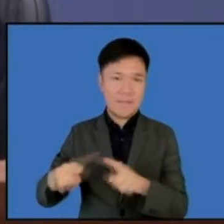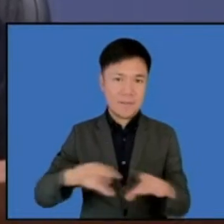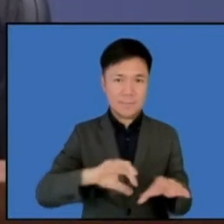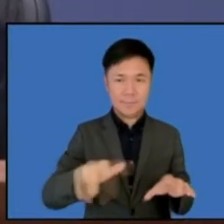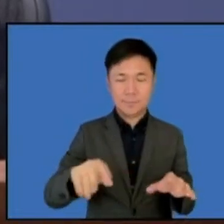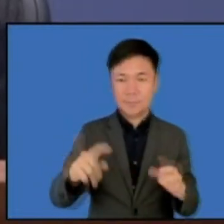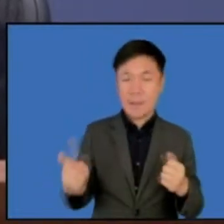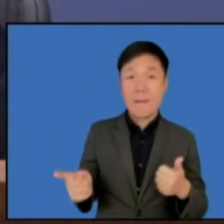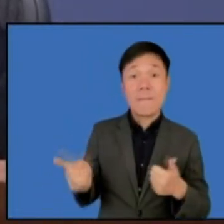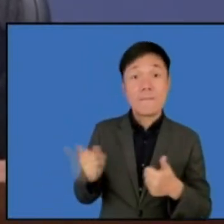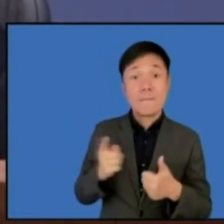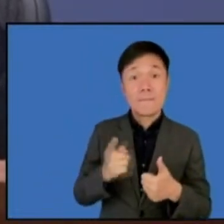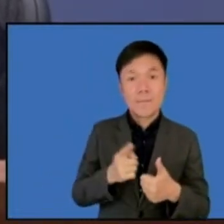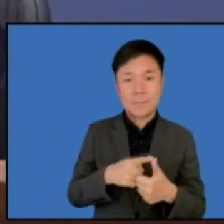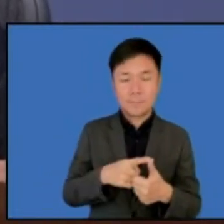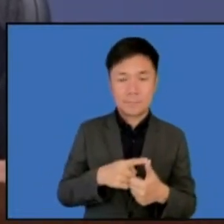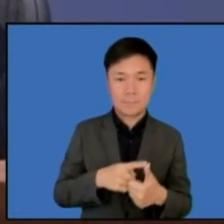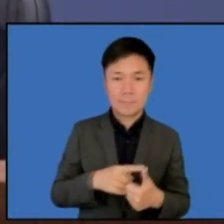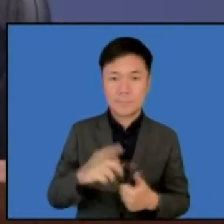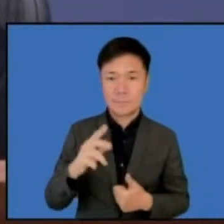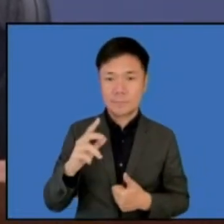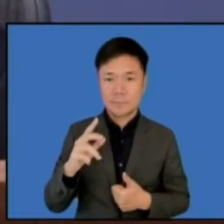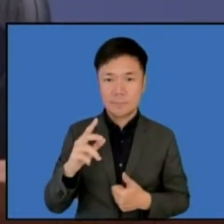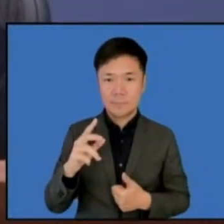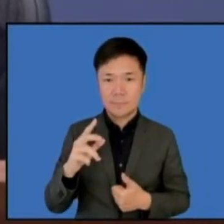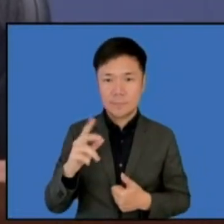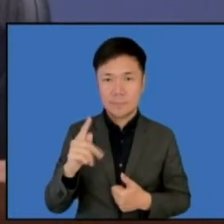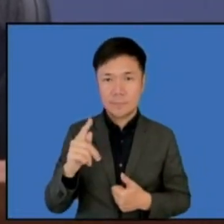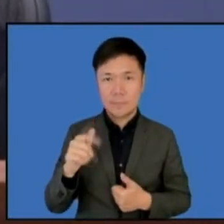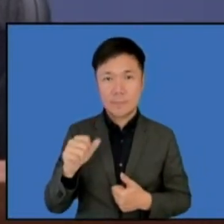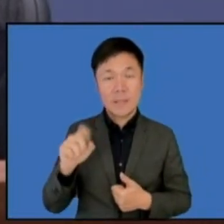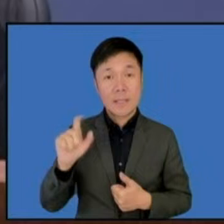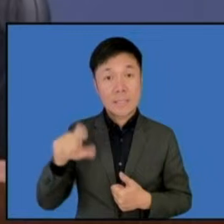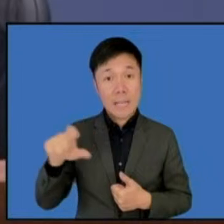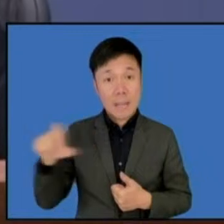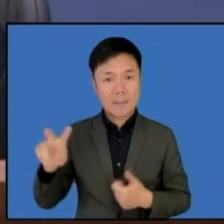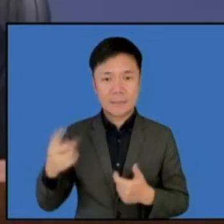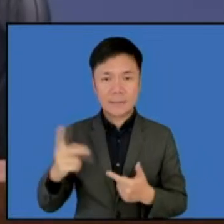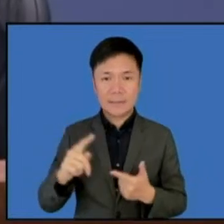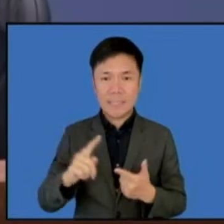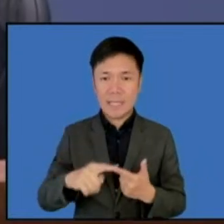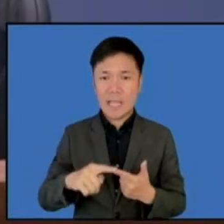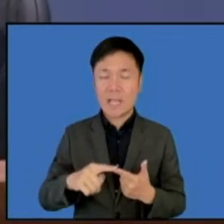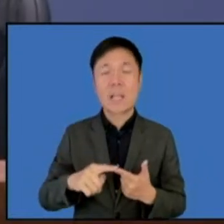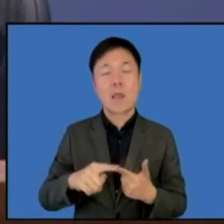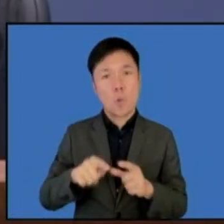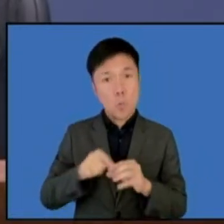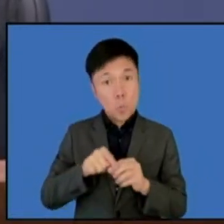started by AMCAS Nepal and followed by Rural Oriented Youth Movement Nepal.